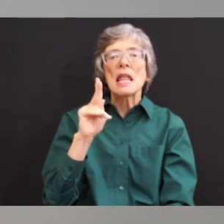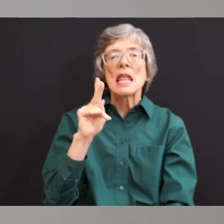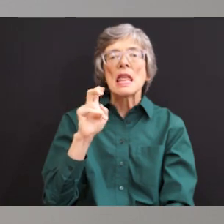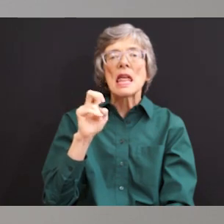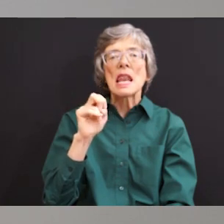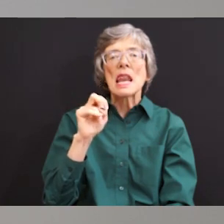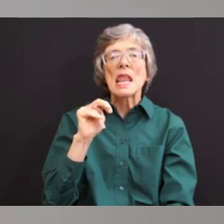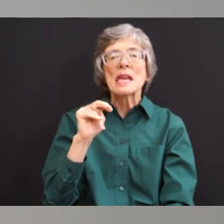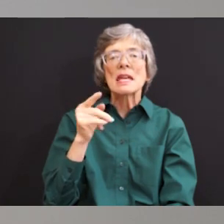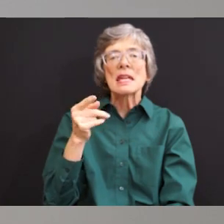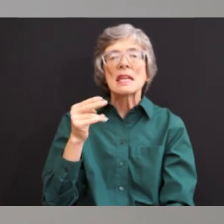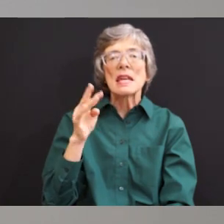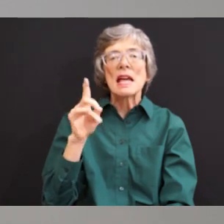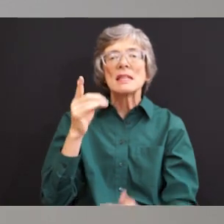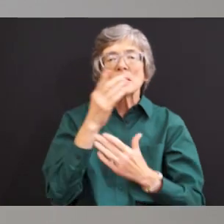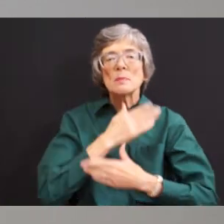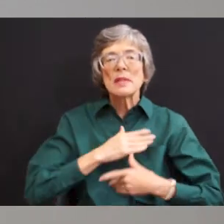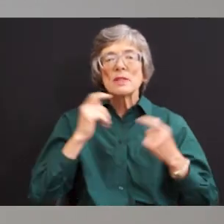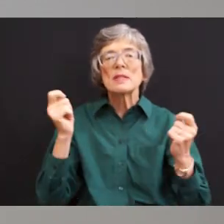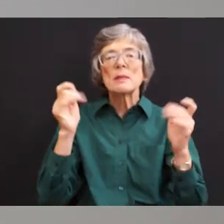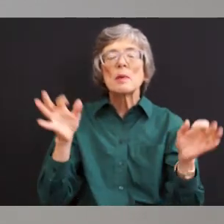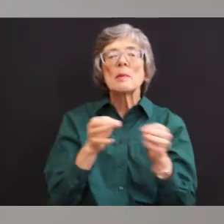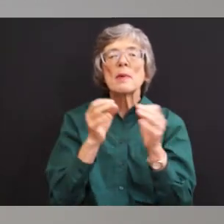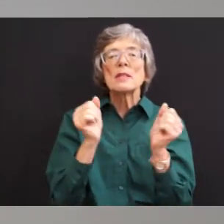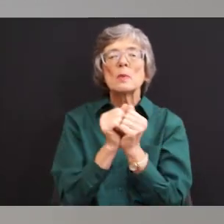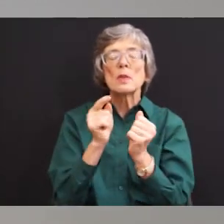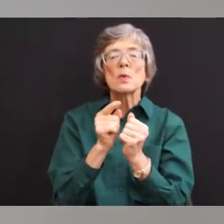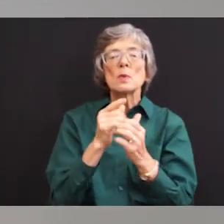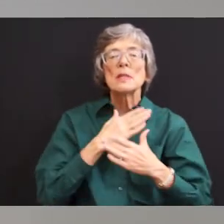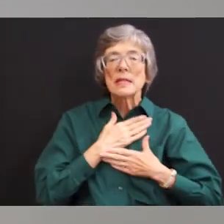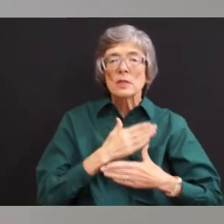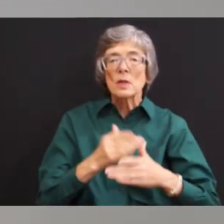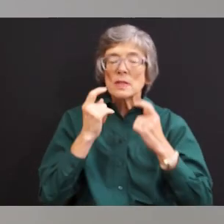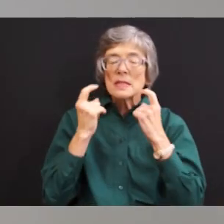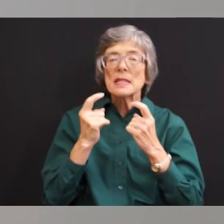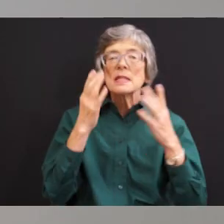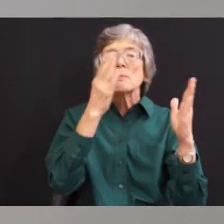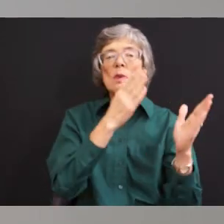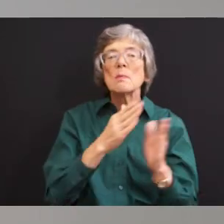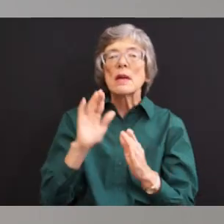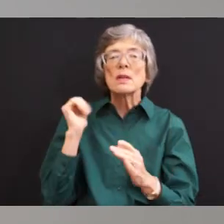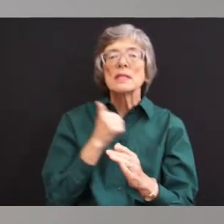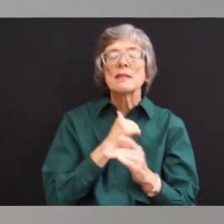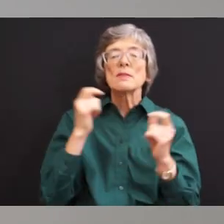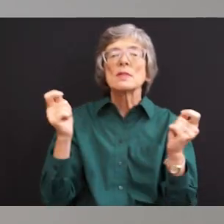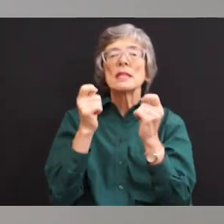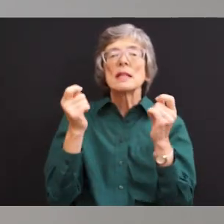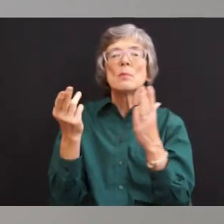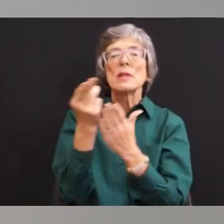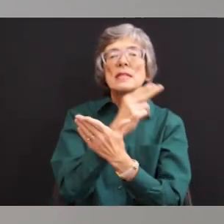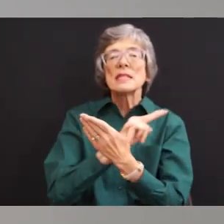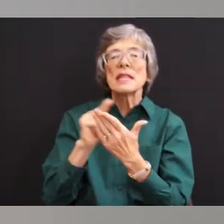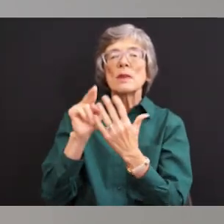morning. Brothers and sisters, let us acknowledge our sins and so prepare ourselves to celebrate these sacred mysteries.